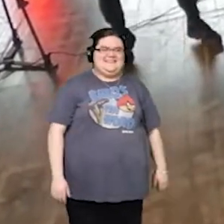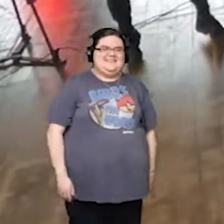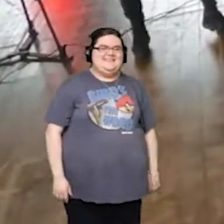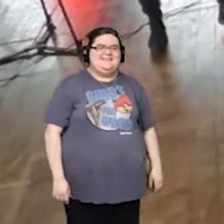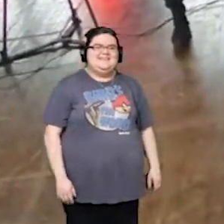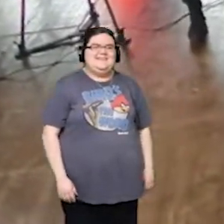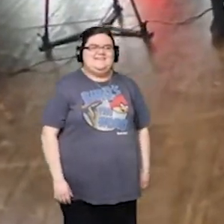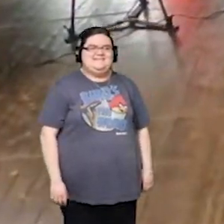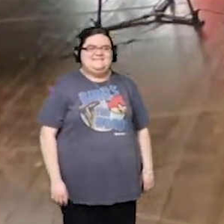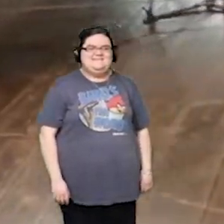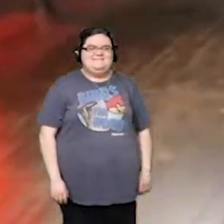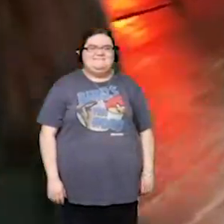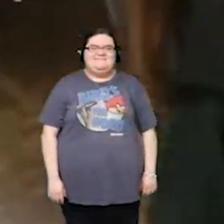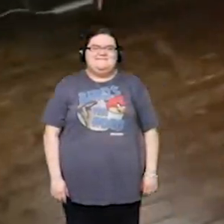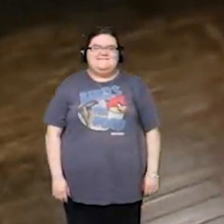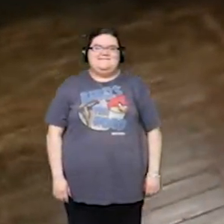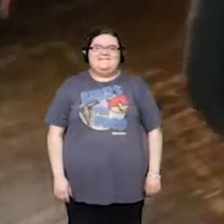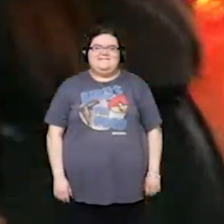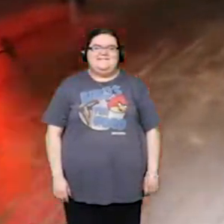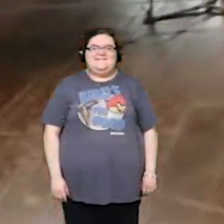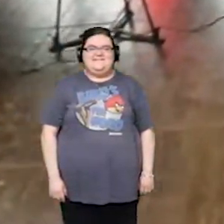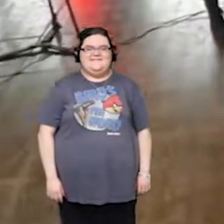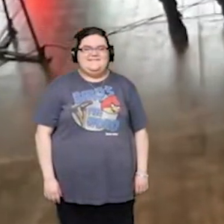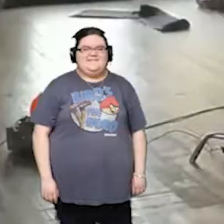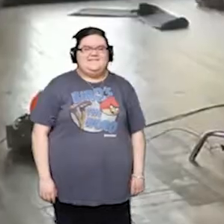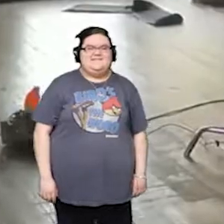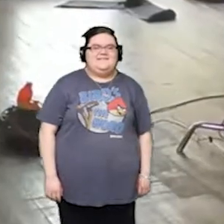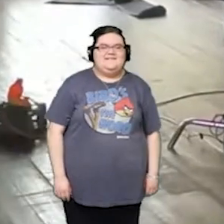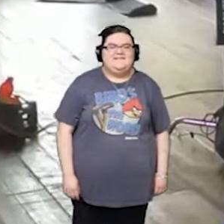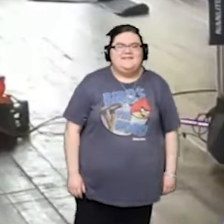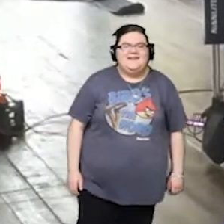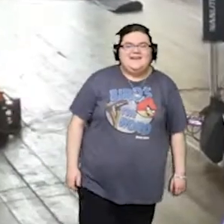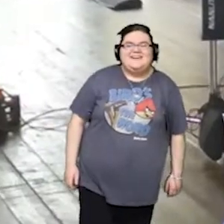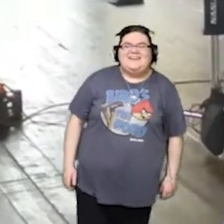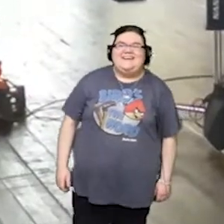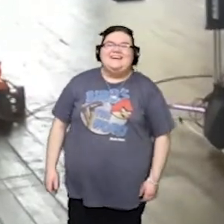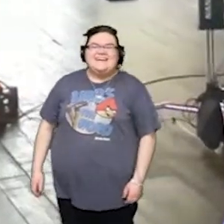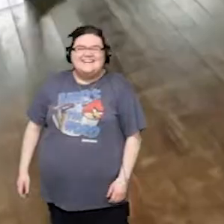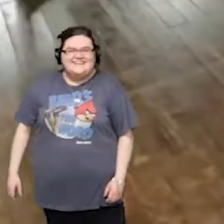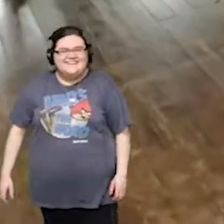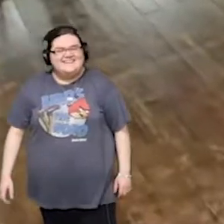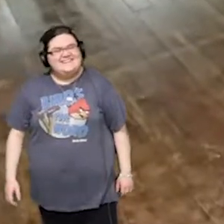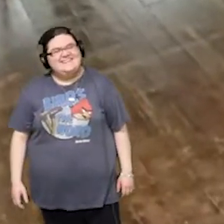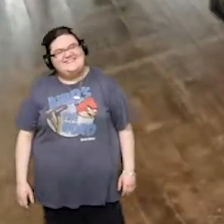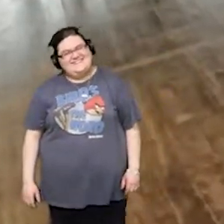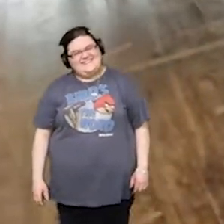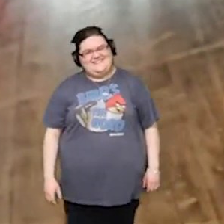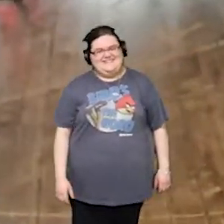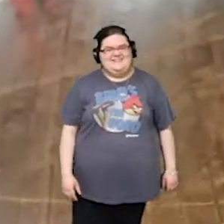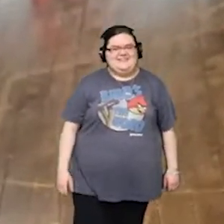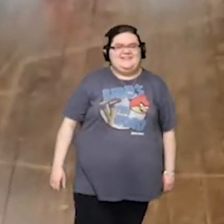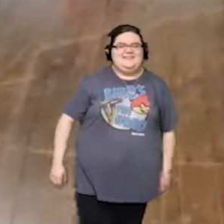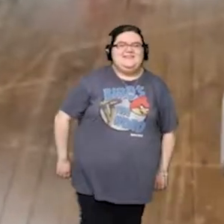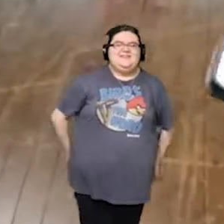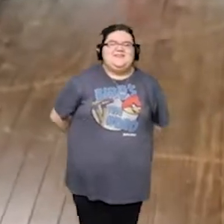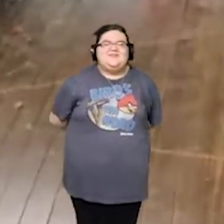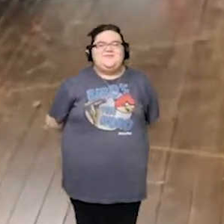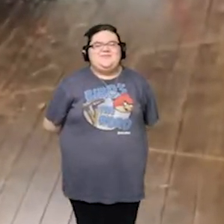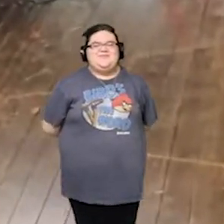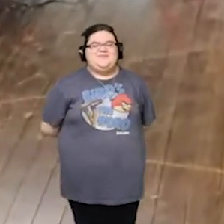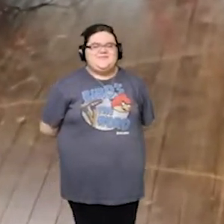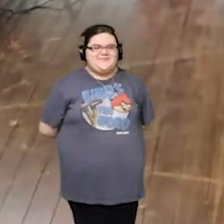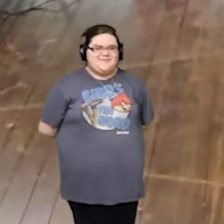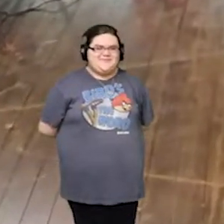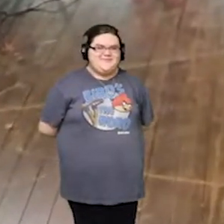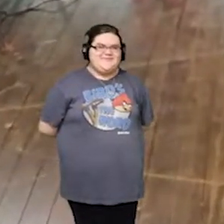But Kirsty's been doing my hair during lockdown. Ooh. So not bad job. Mate, once. Tell us the system, how you're going to pick people. Basically, we've